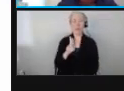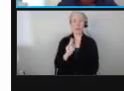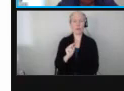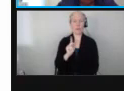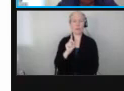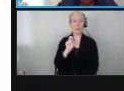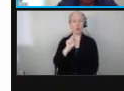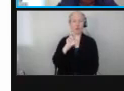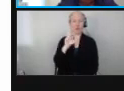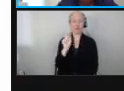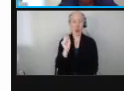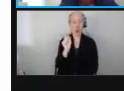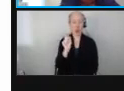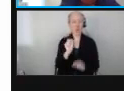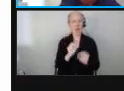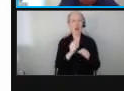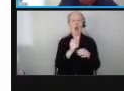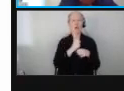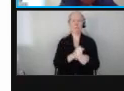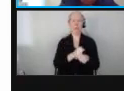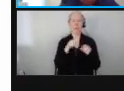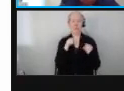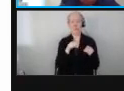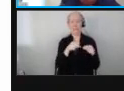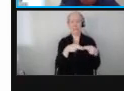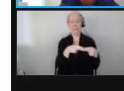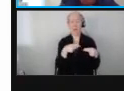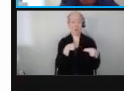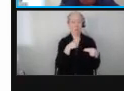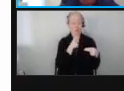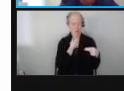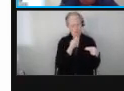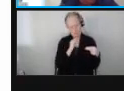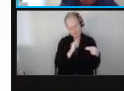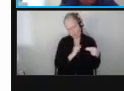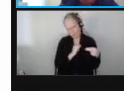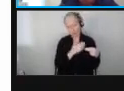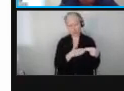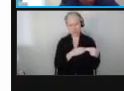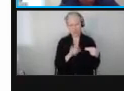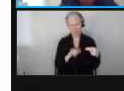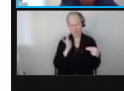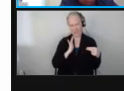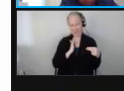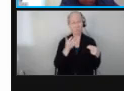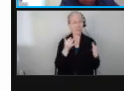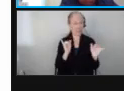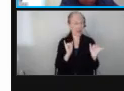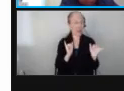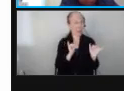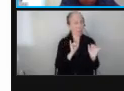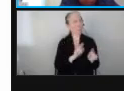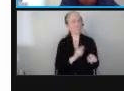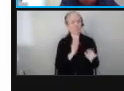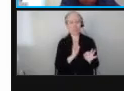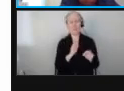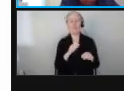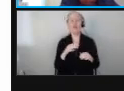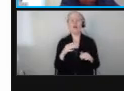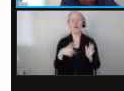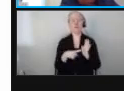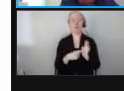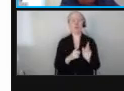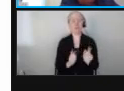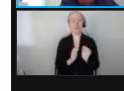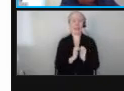which I deeply appreciated at the time and still do, highlighting the differences between the way